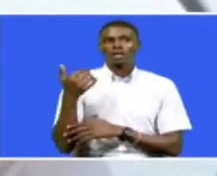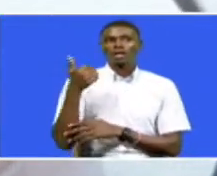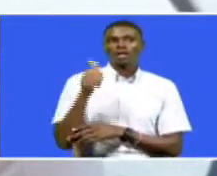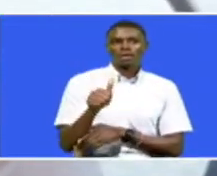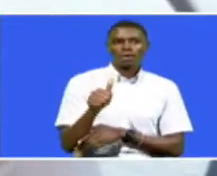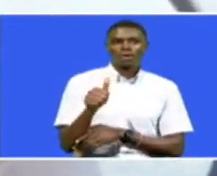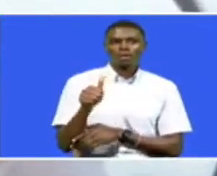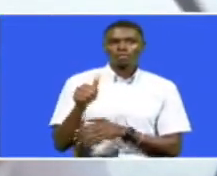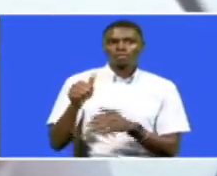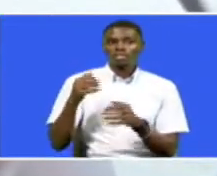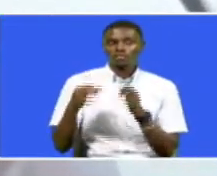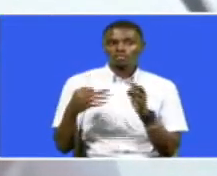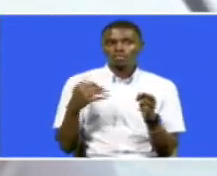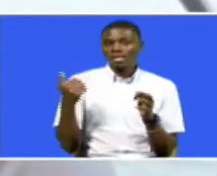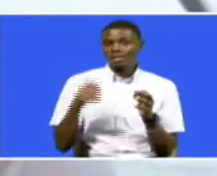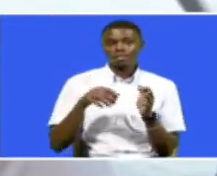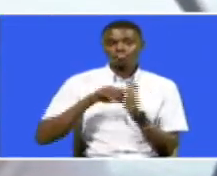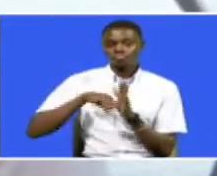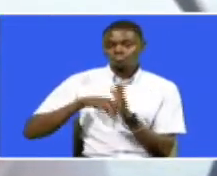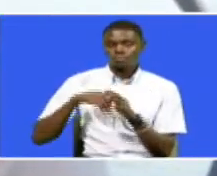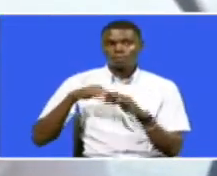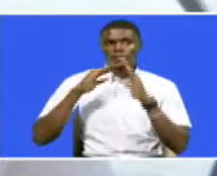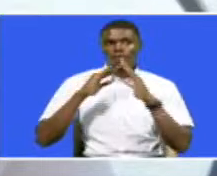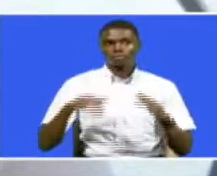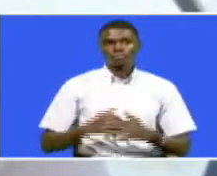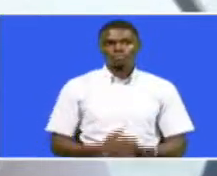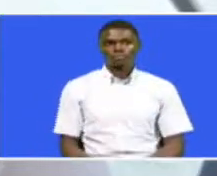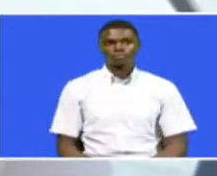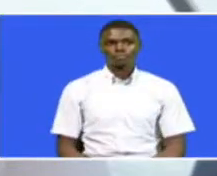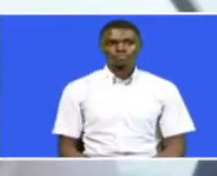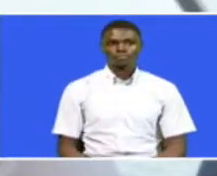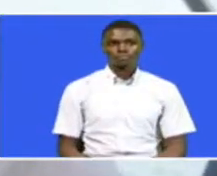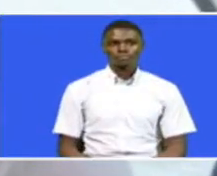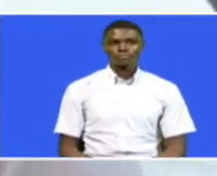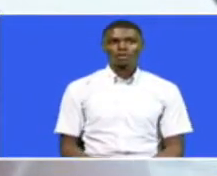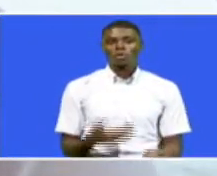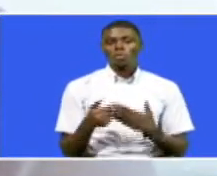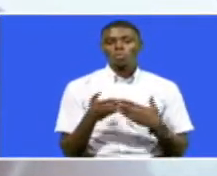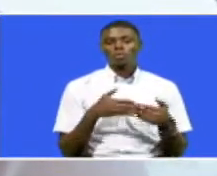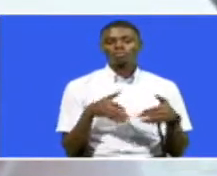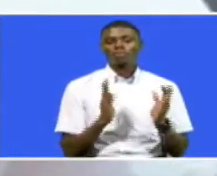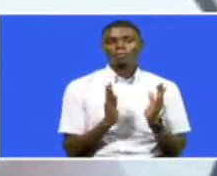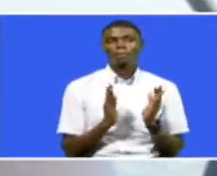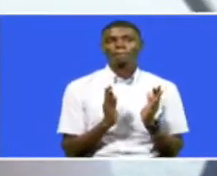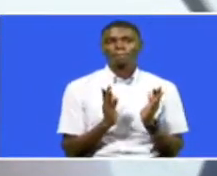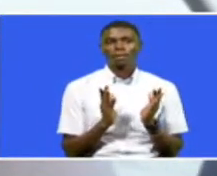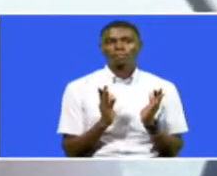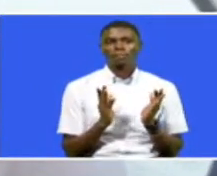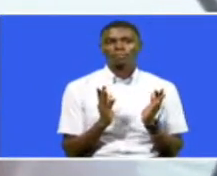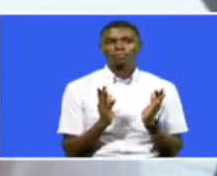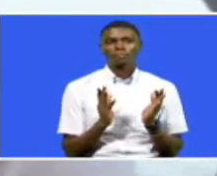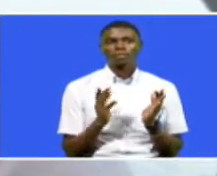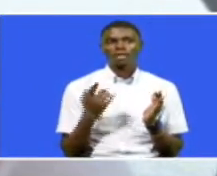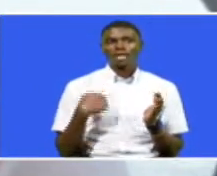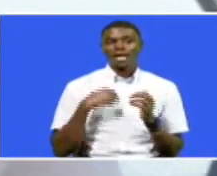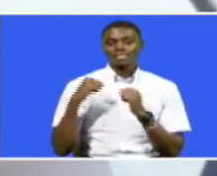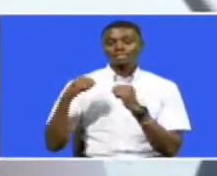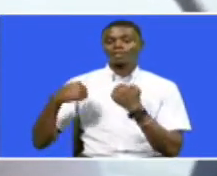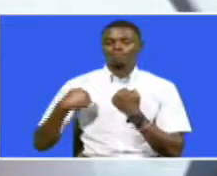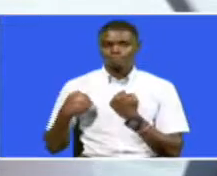leakage on the hulls. So in whichever way, we are safe